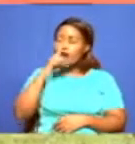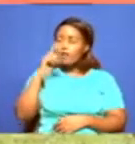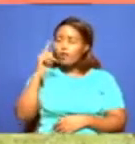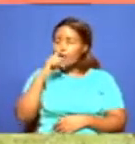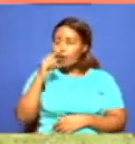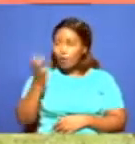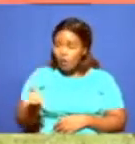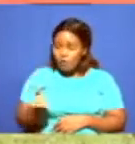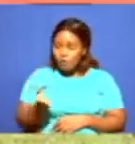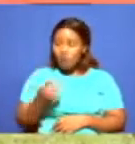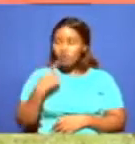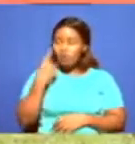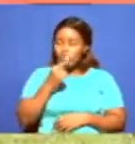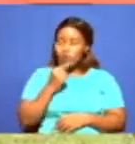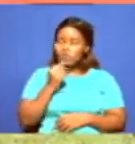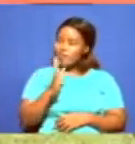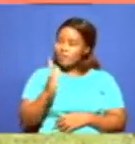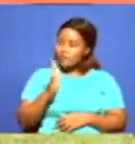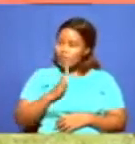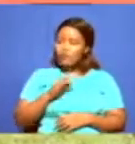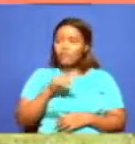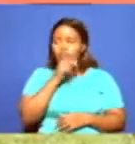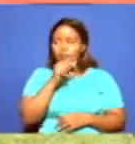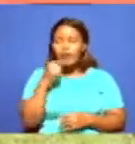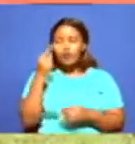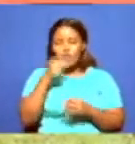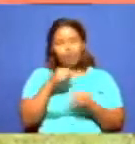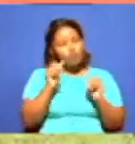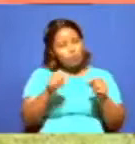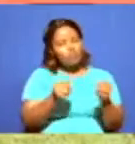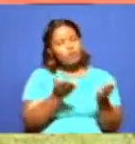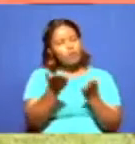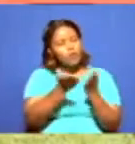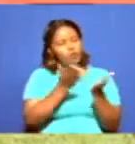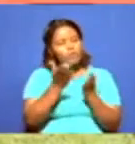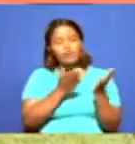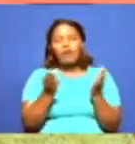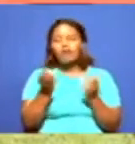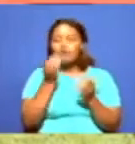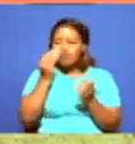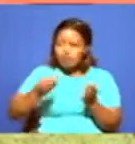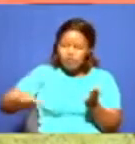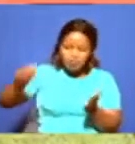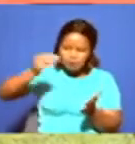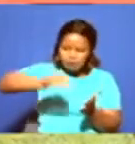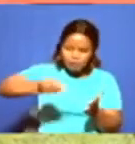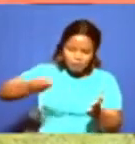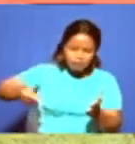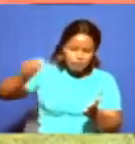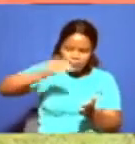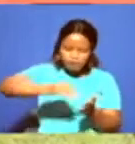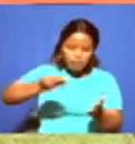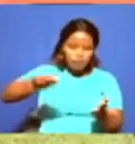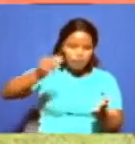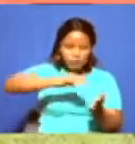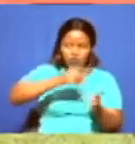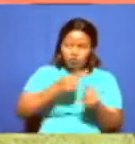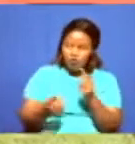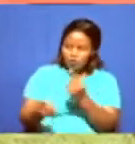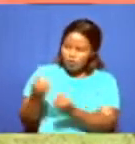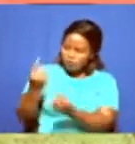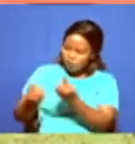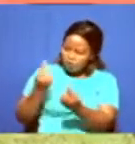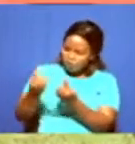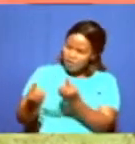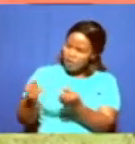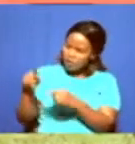The security man who would serve from the pot, from the fire, you bring that